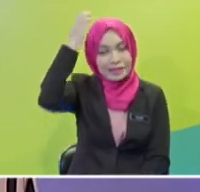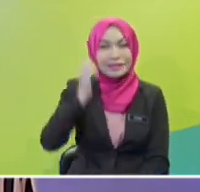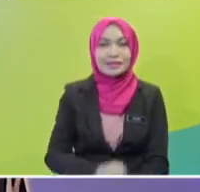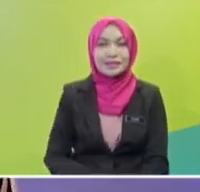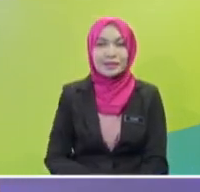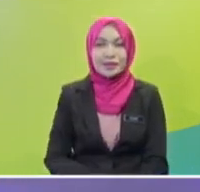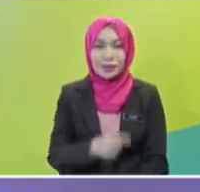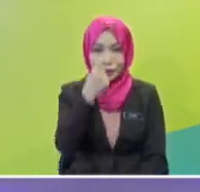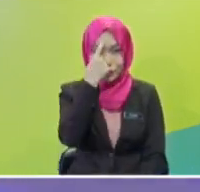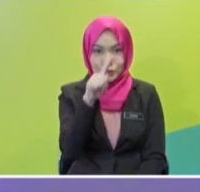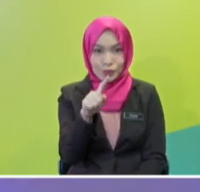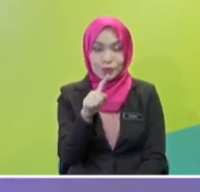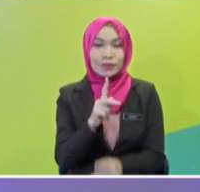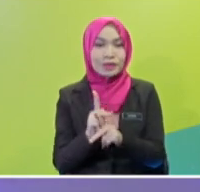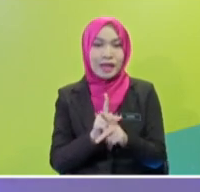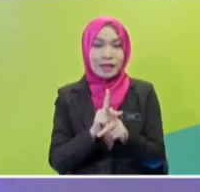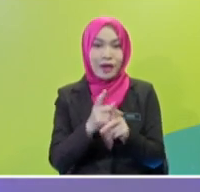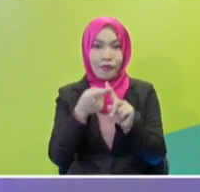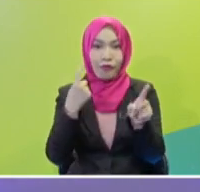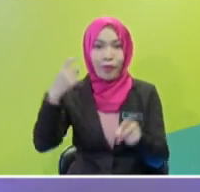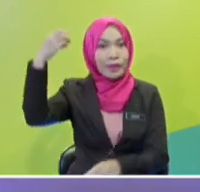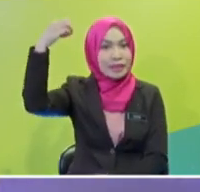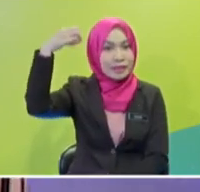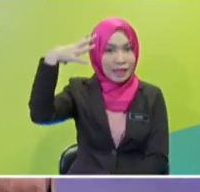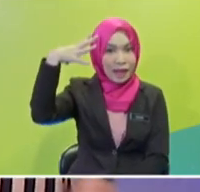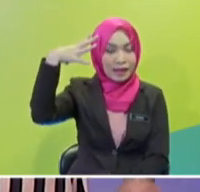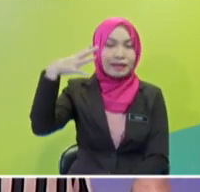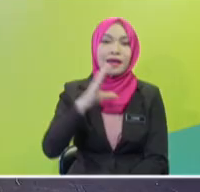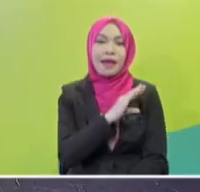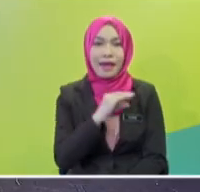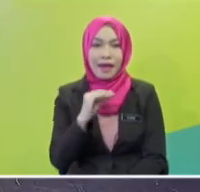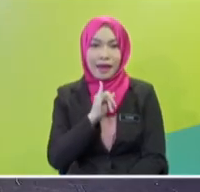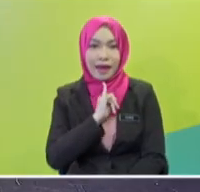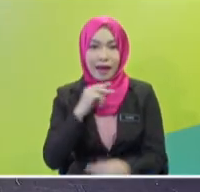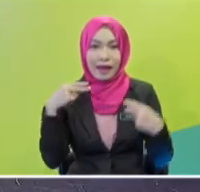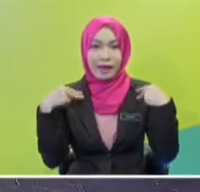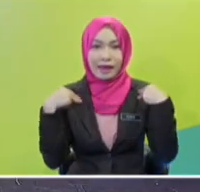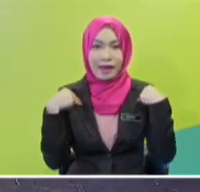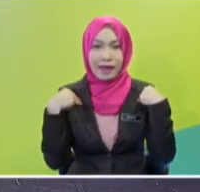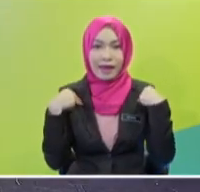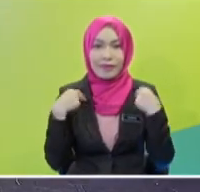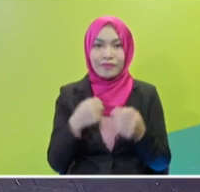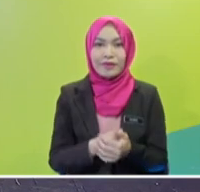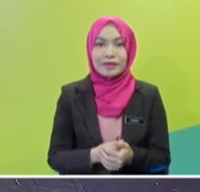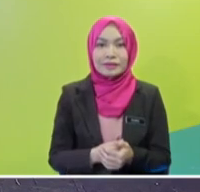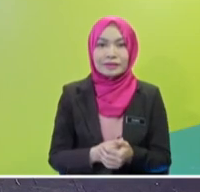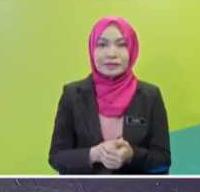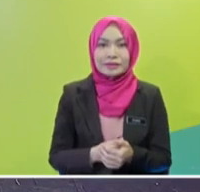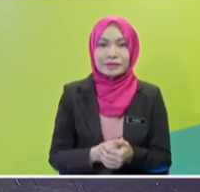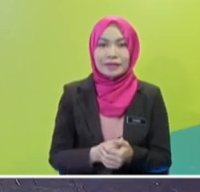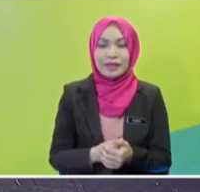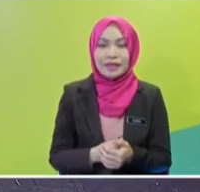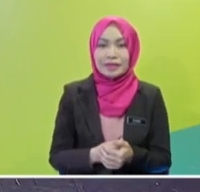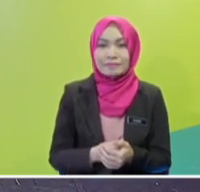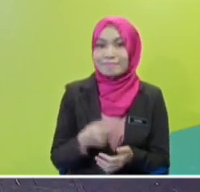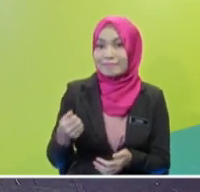sun. Yeah, to protect us from the sun. Mm-hmm. And then, I have a few accessories on the table also. Ooh. We have a